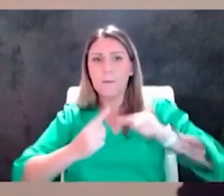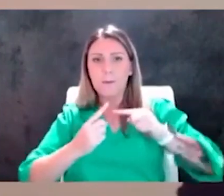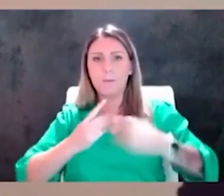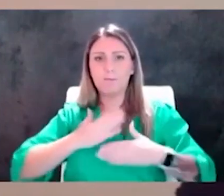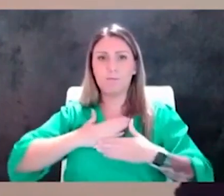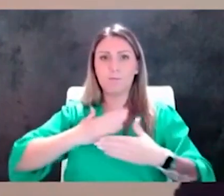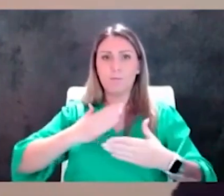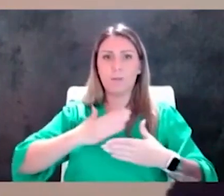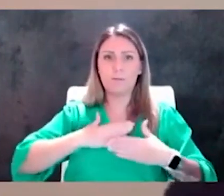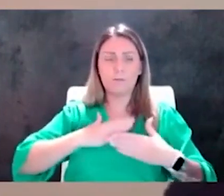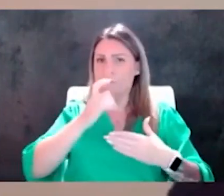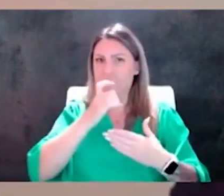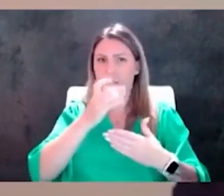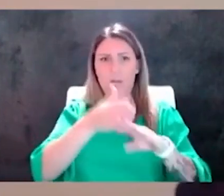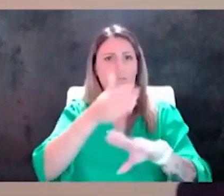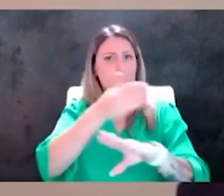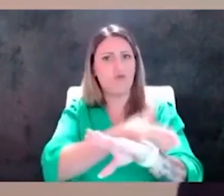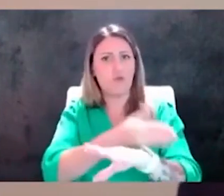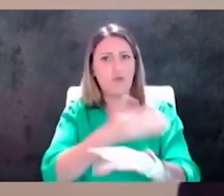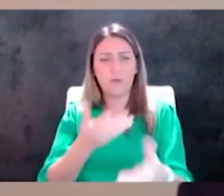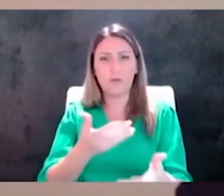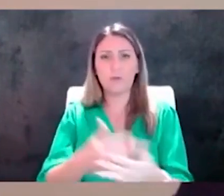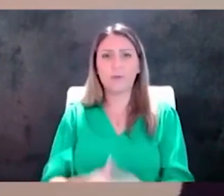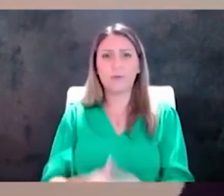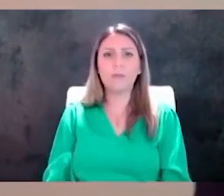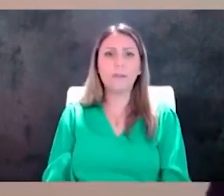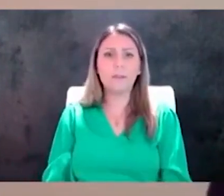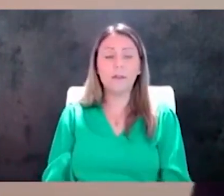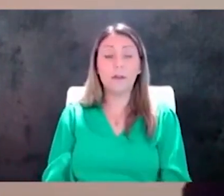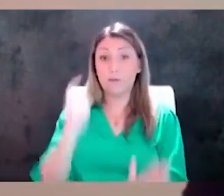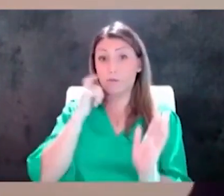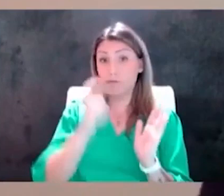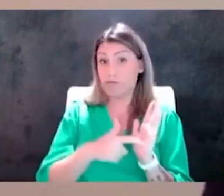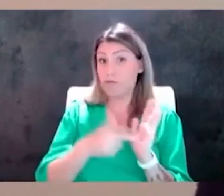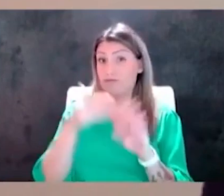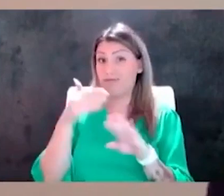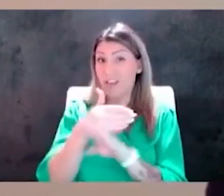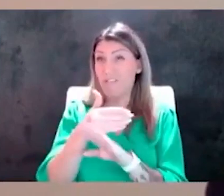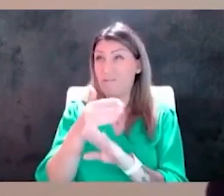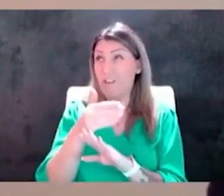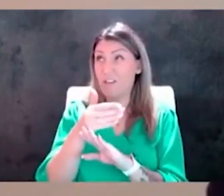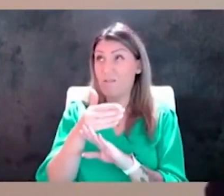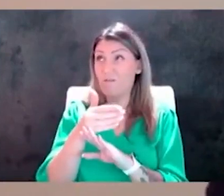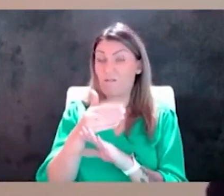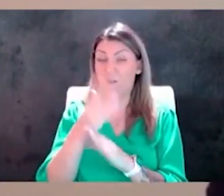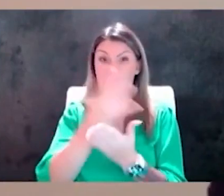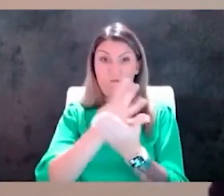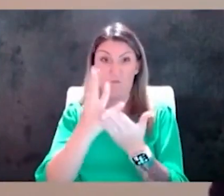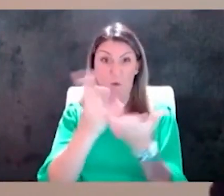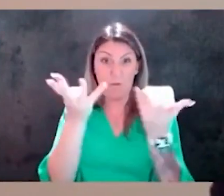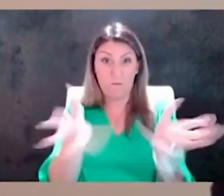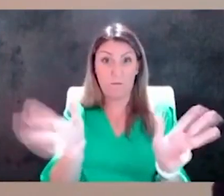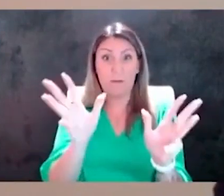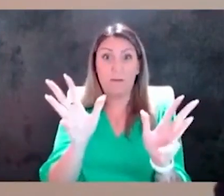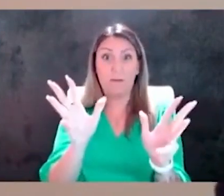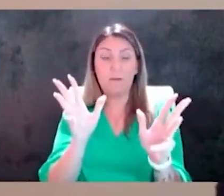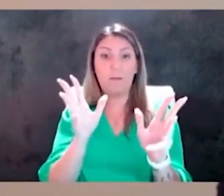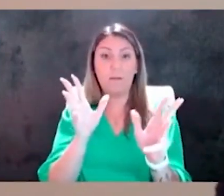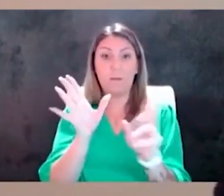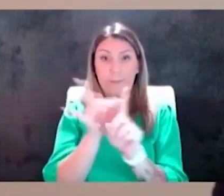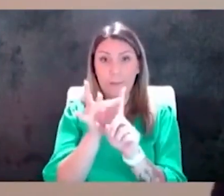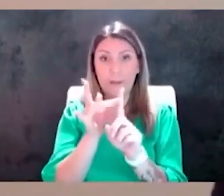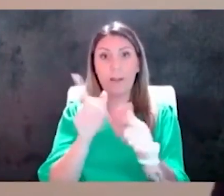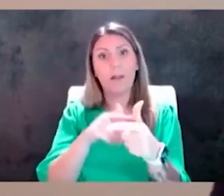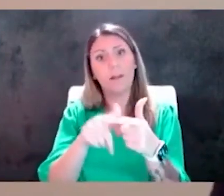hadn't improved at all. And so I noticed that after the first 4 weeks after the infection, and just kind